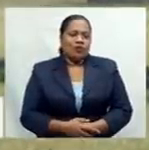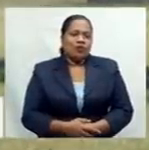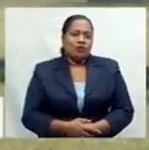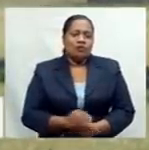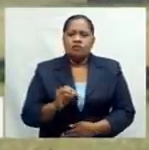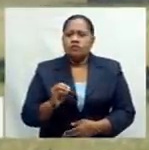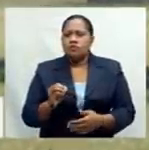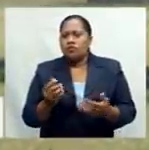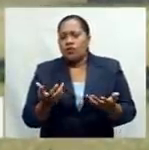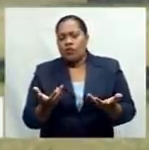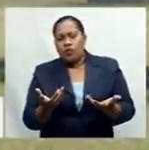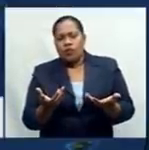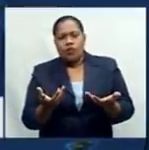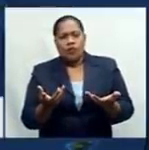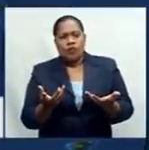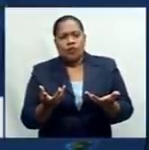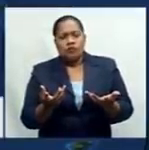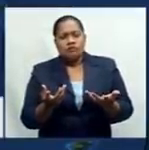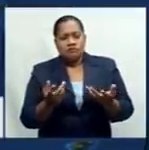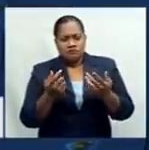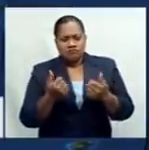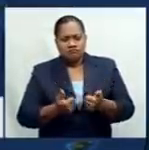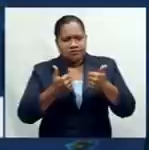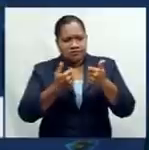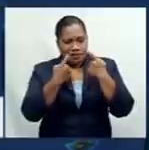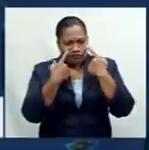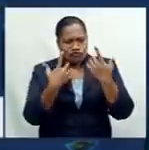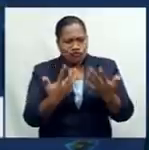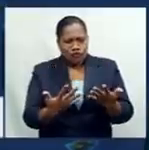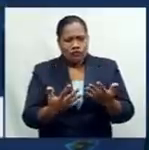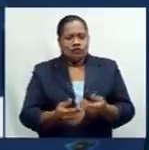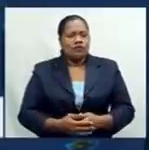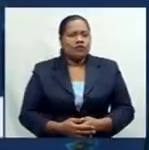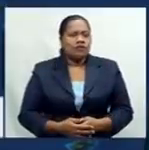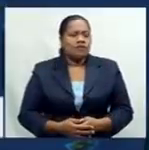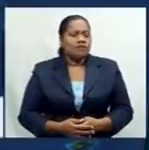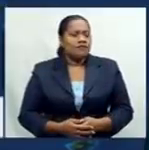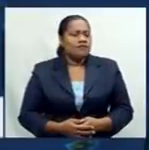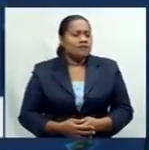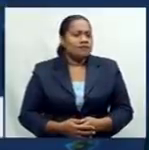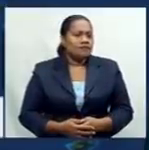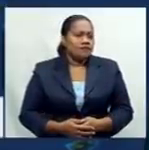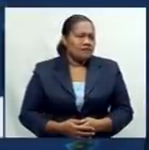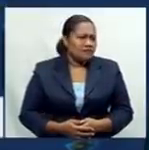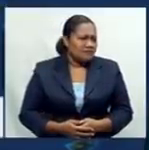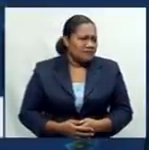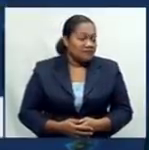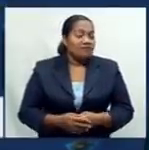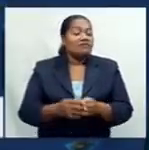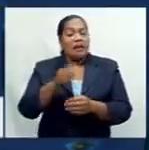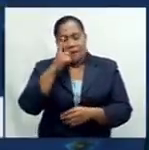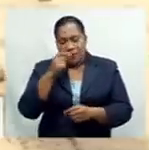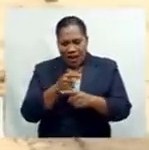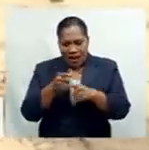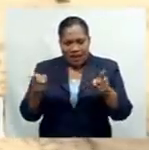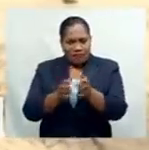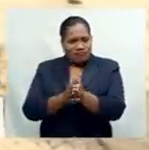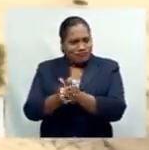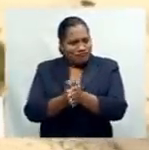So it does go to show to some extent is a desire of our people to get vaccinated.